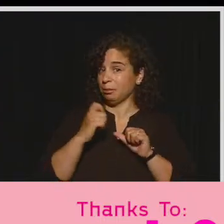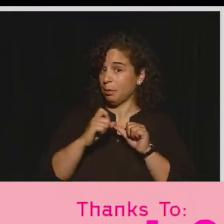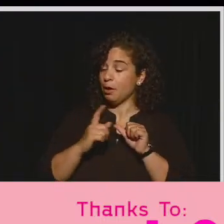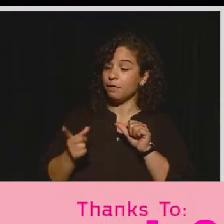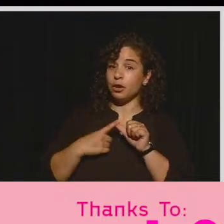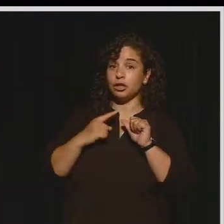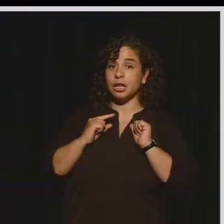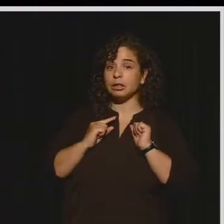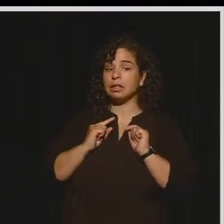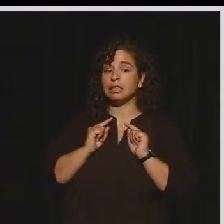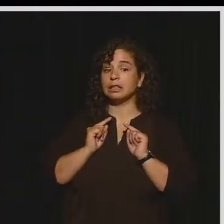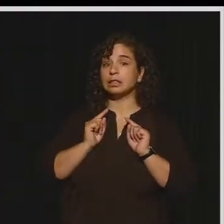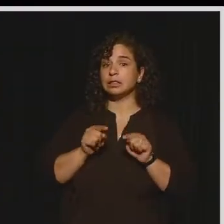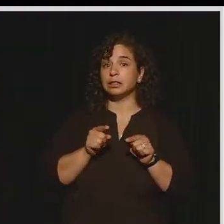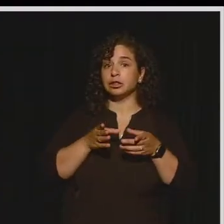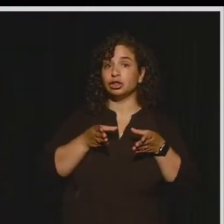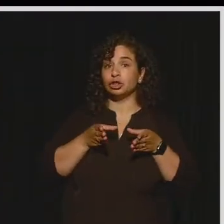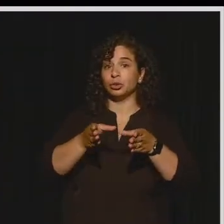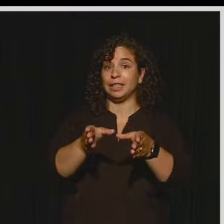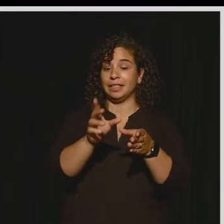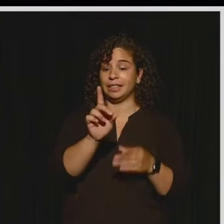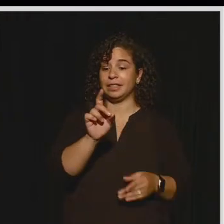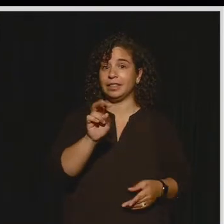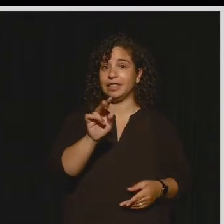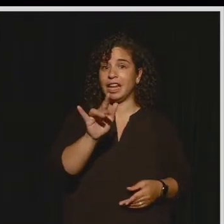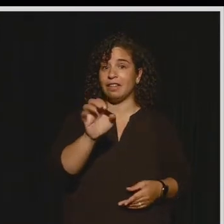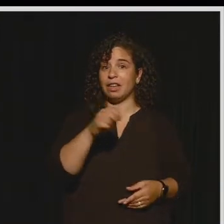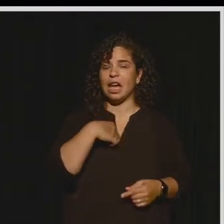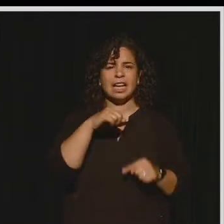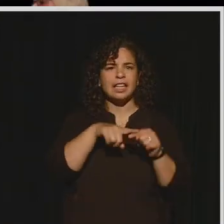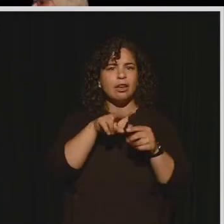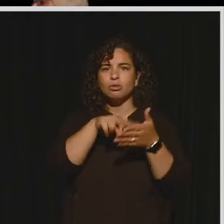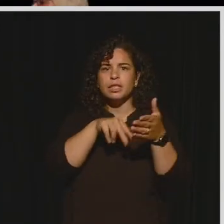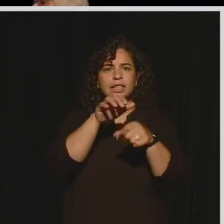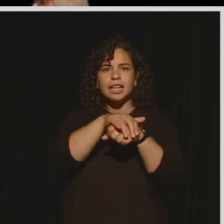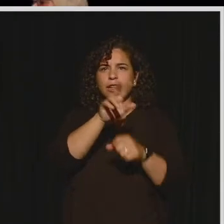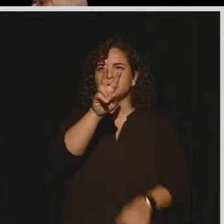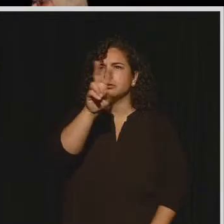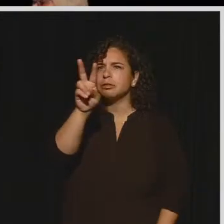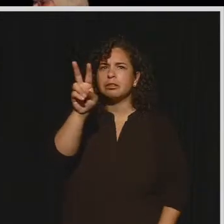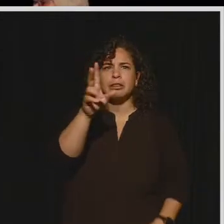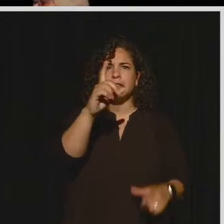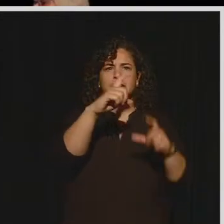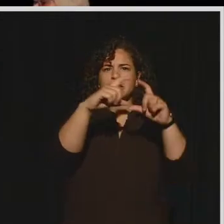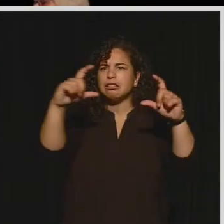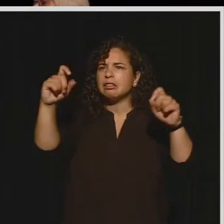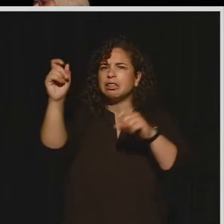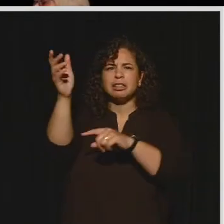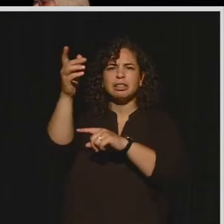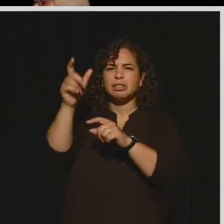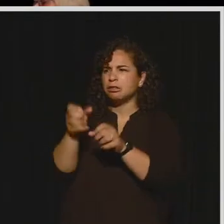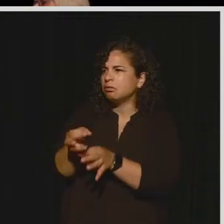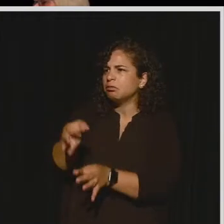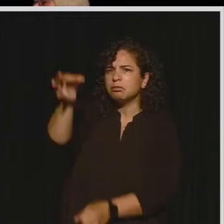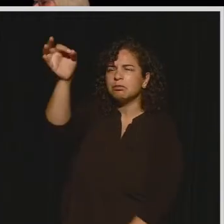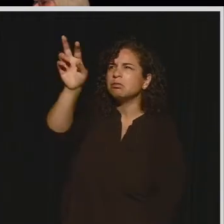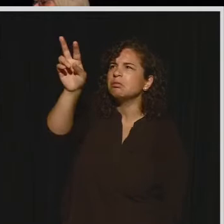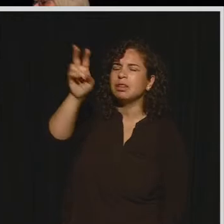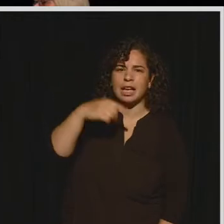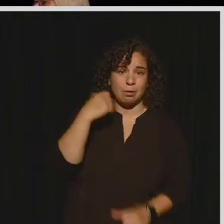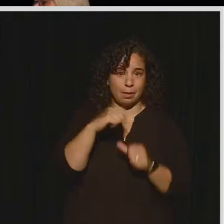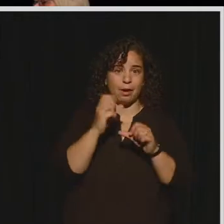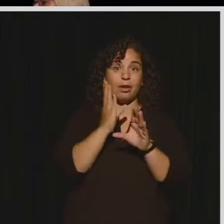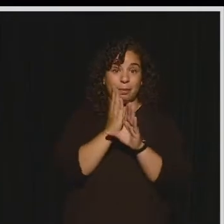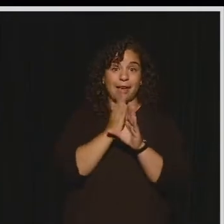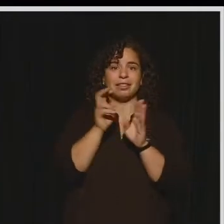came down to Davie Street, I didn't even know how to read street signs. So I got off I got off the bus on Granville and Davie, and I walked